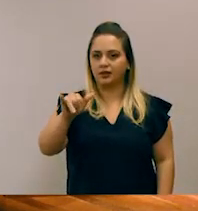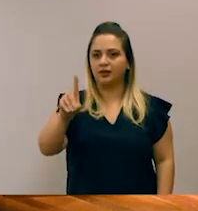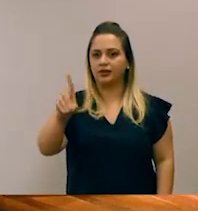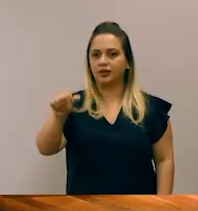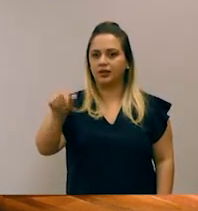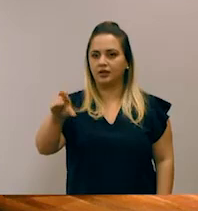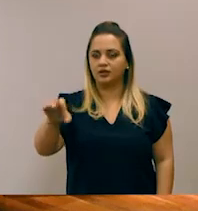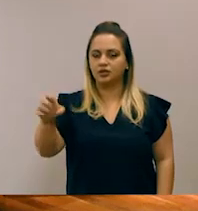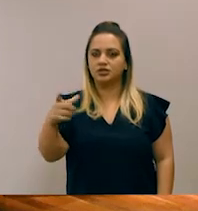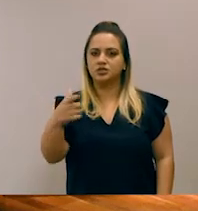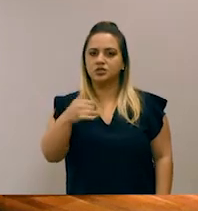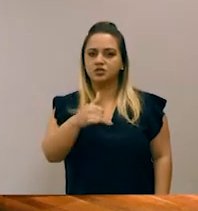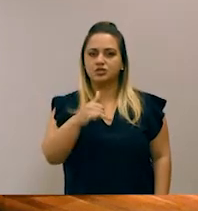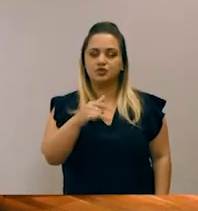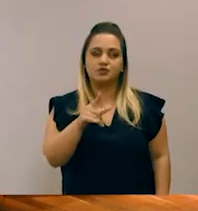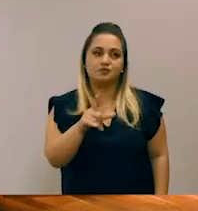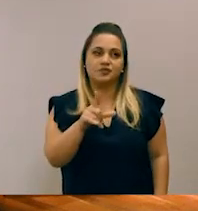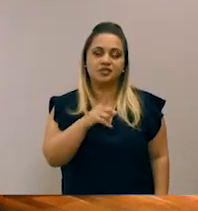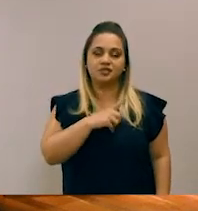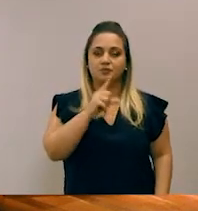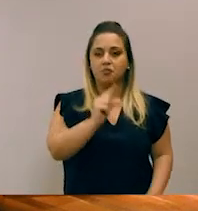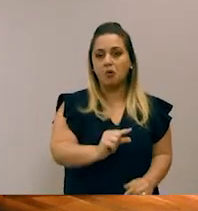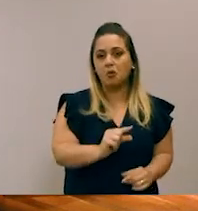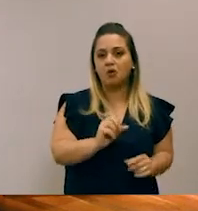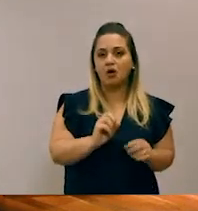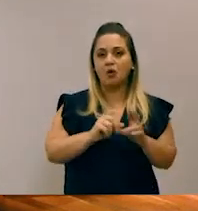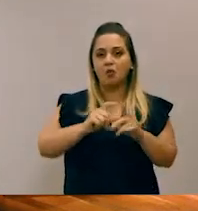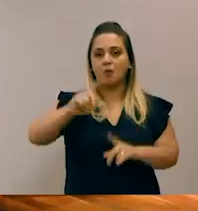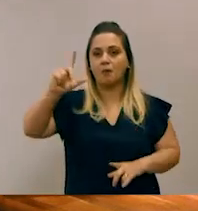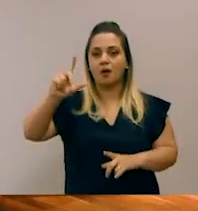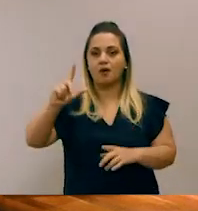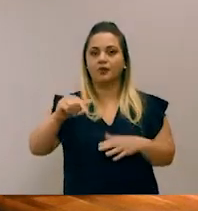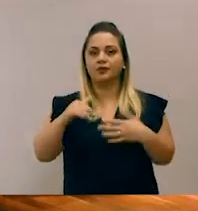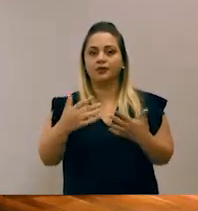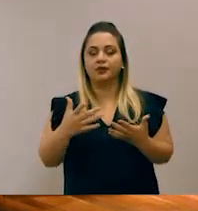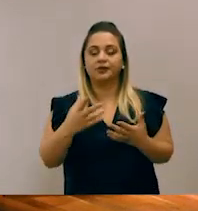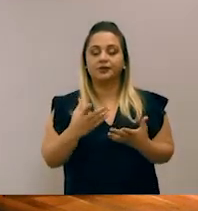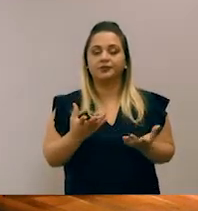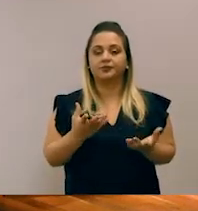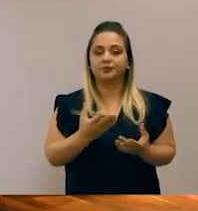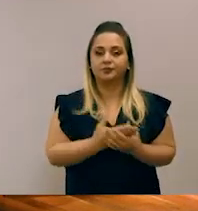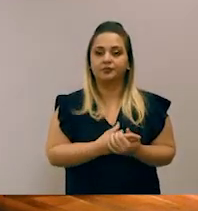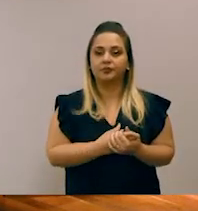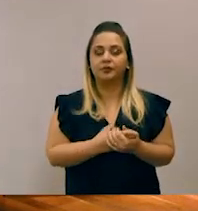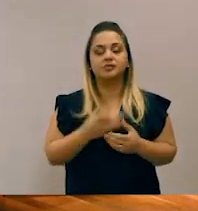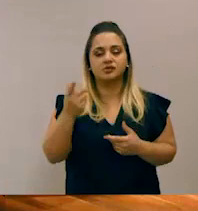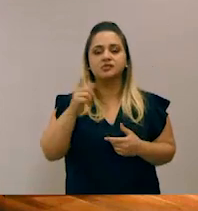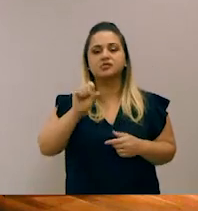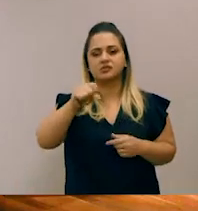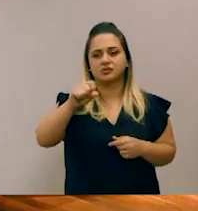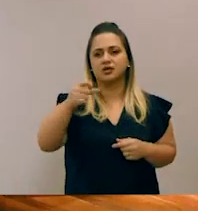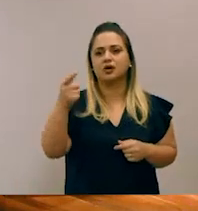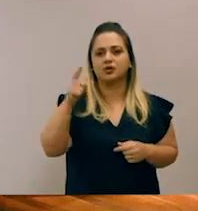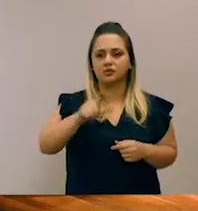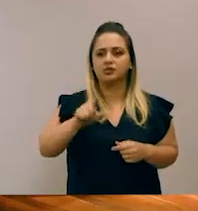that class, then the probability being lower. You can add it to the circuit, such a